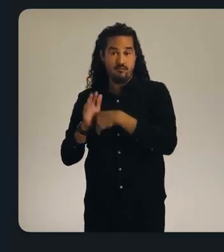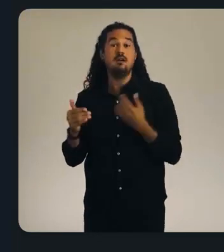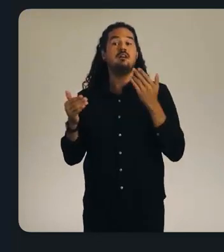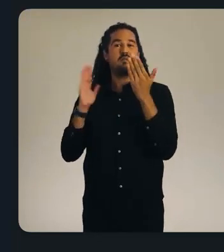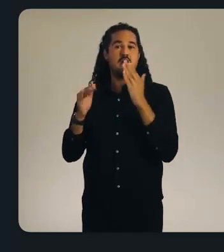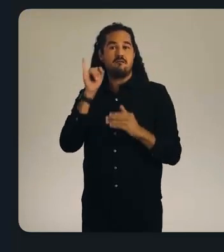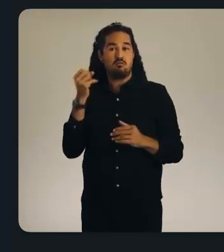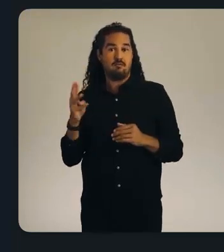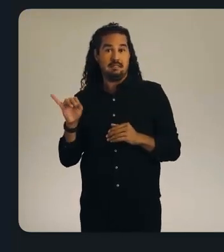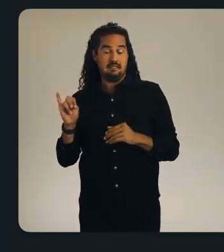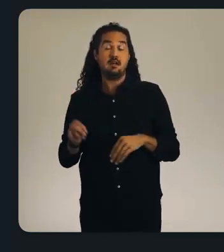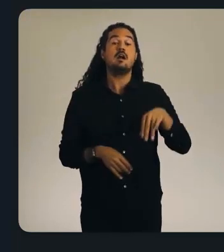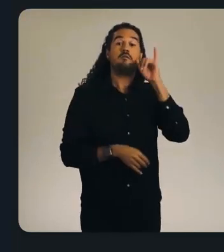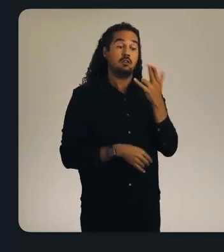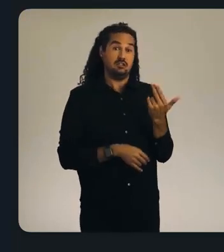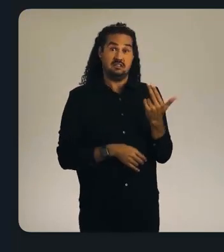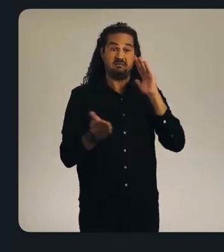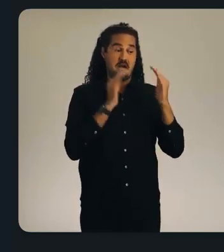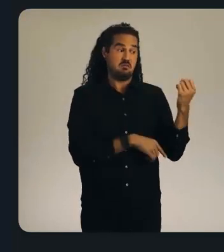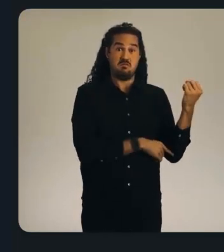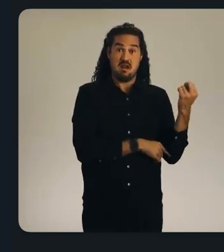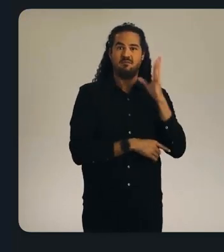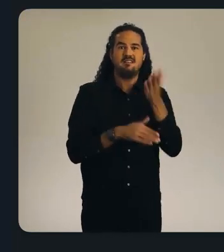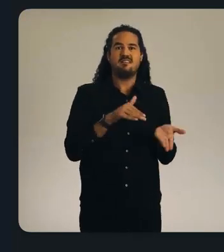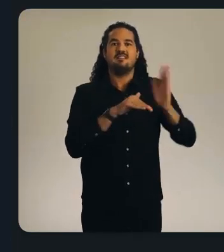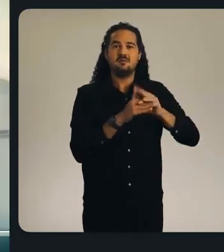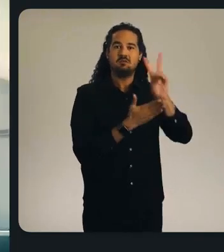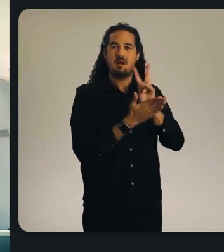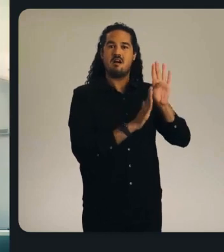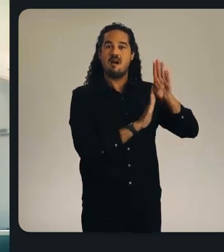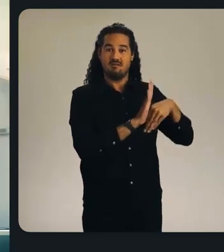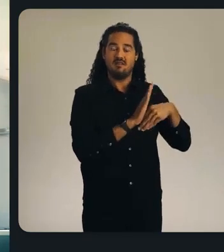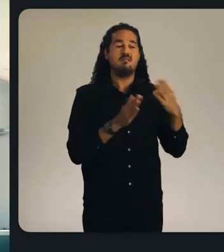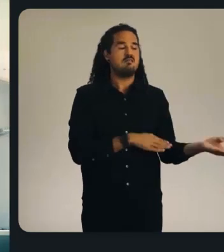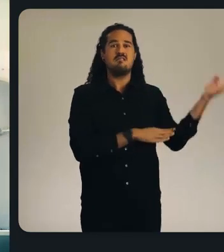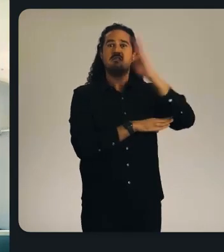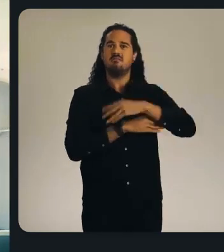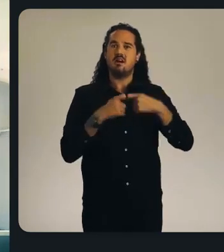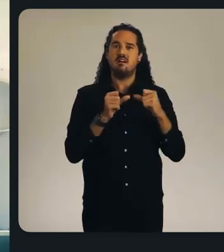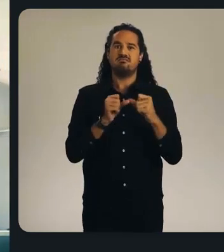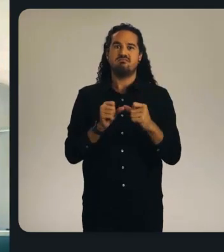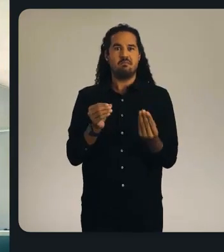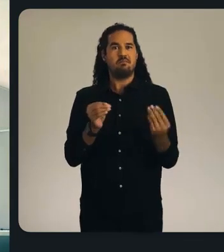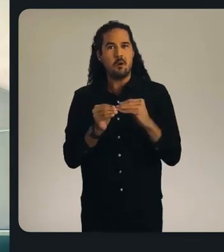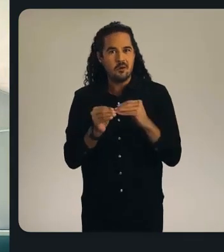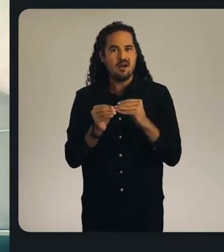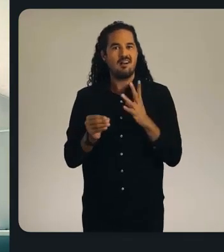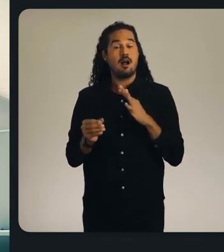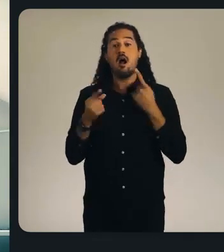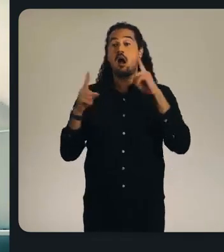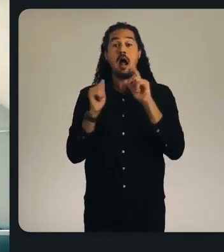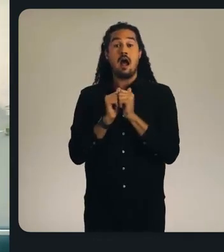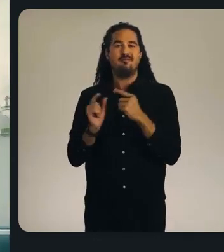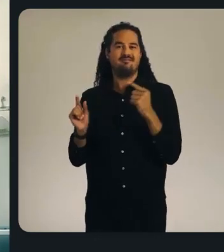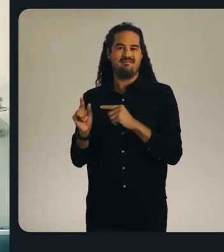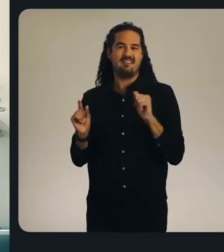13, 2.5 hours longer than iPhone 12 for incredible all-day battery life. This amazing battery life is delivered by A15 Bionic, more